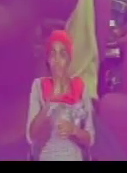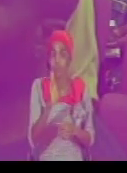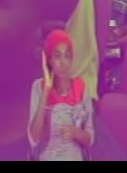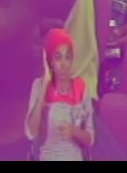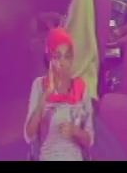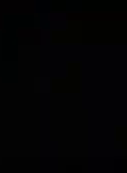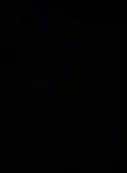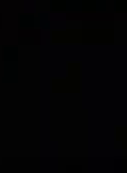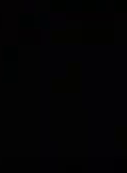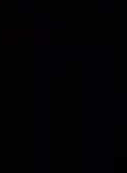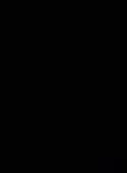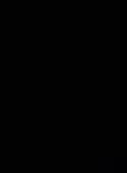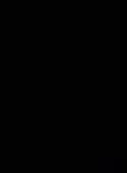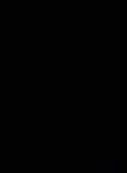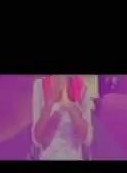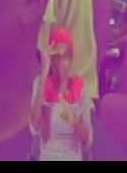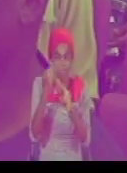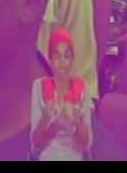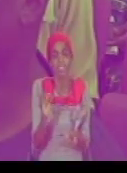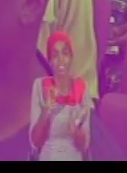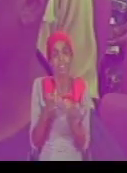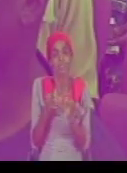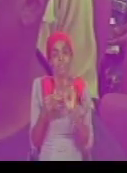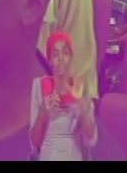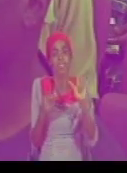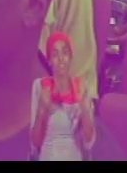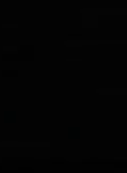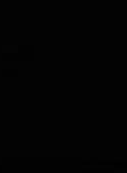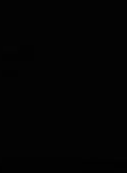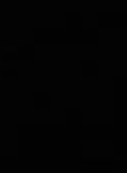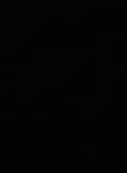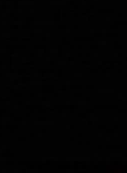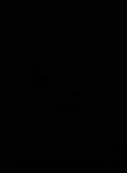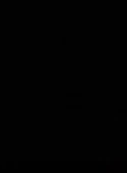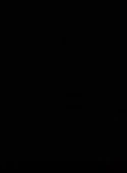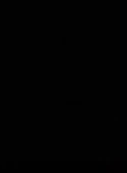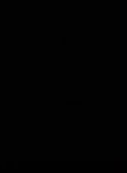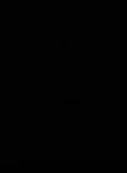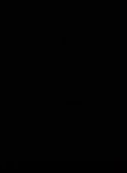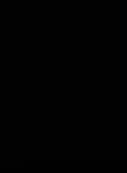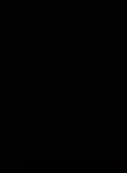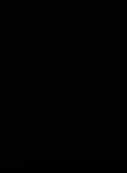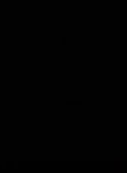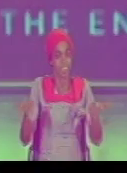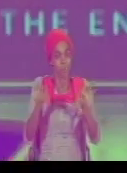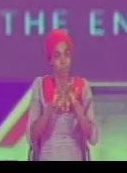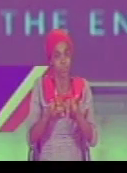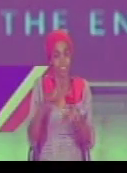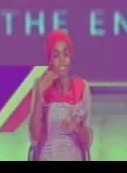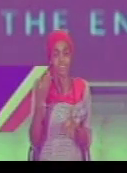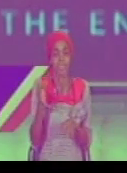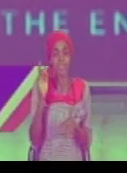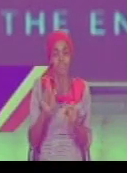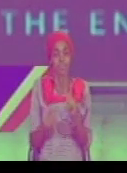Jesus' name. Number three now. Number three, the peculiarity of praising